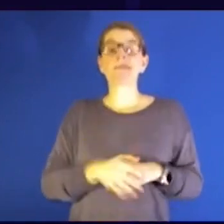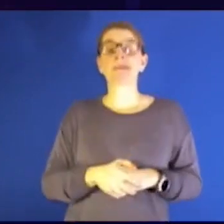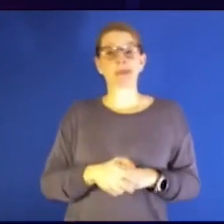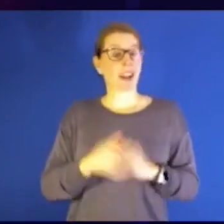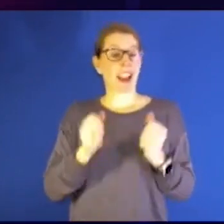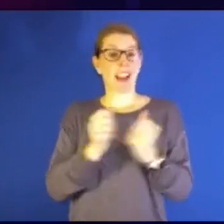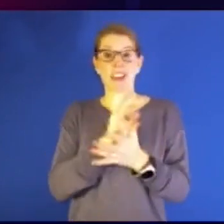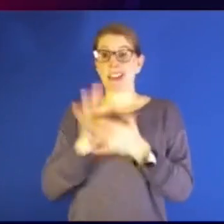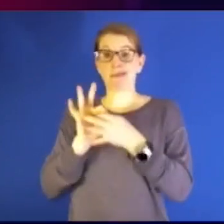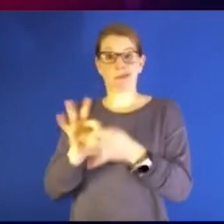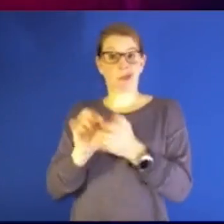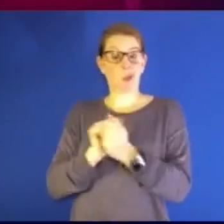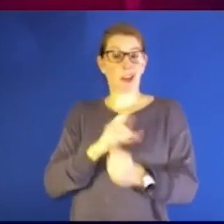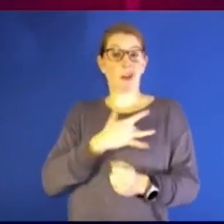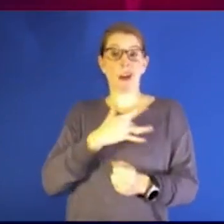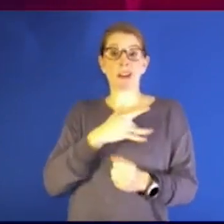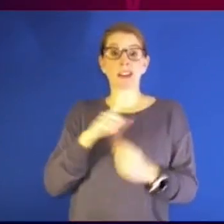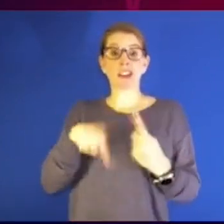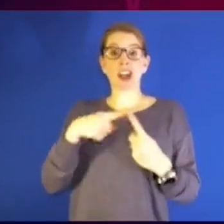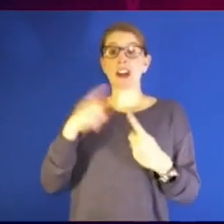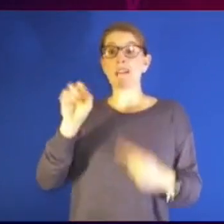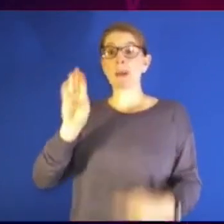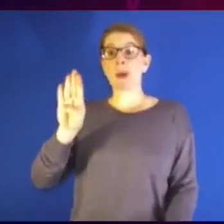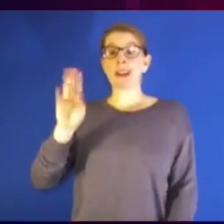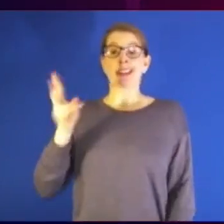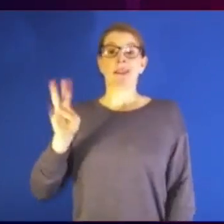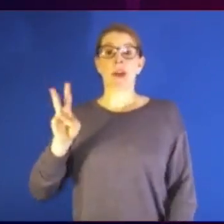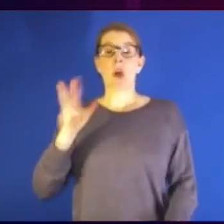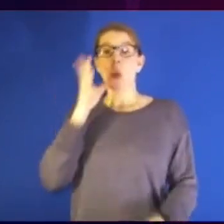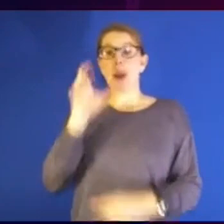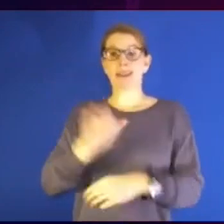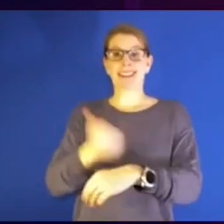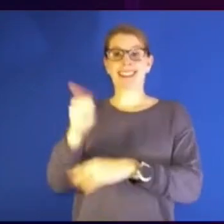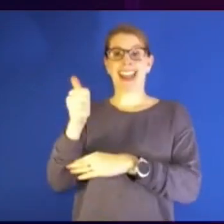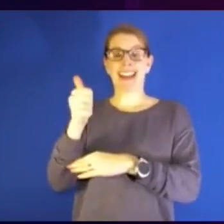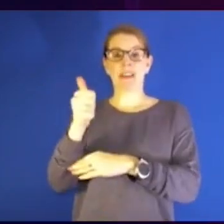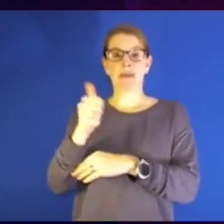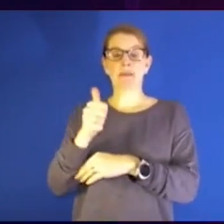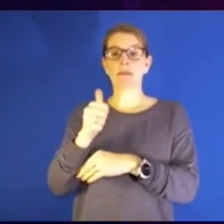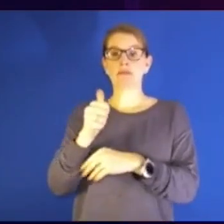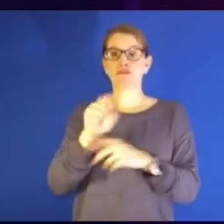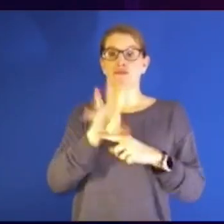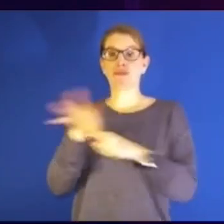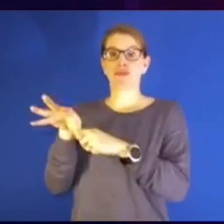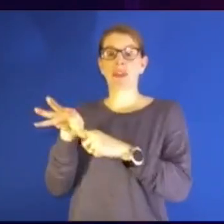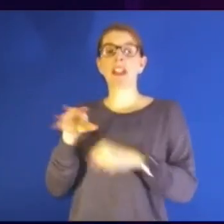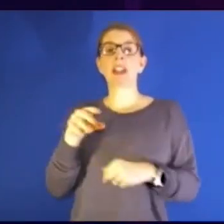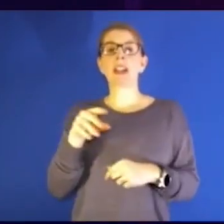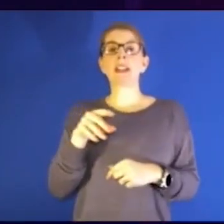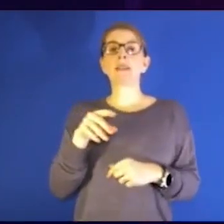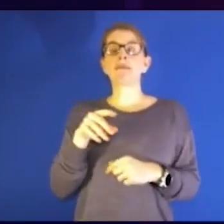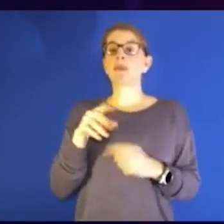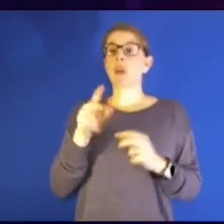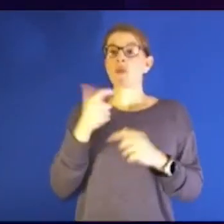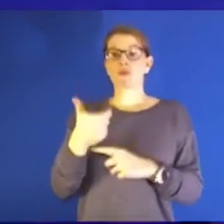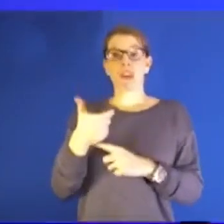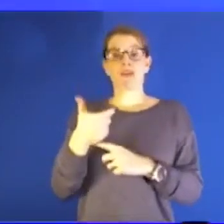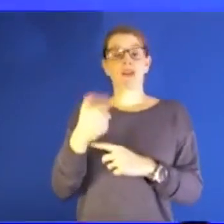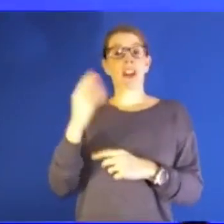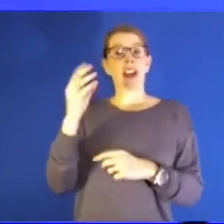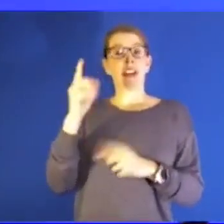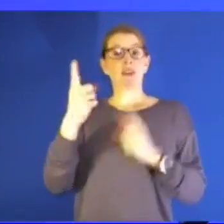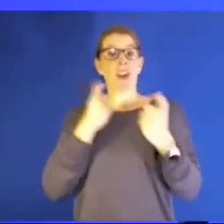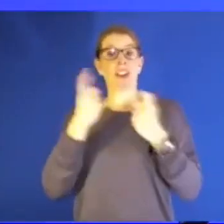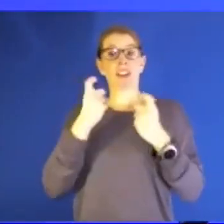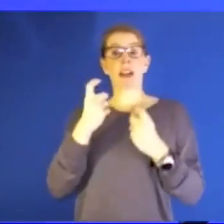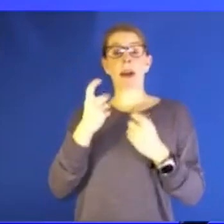February 17th and will air every Thursday at 10 a.m. So please join Alexis. Bring your questions about All Things Heart. And coming up